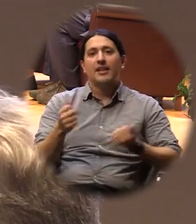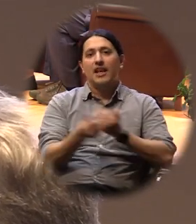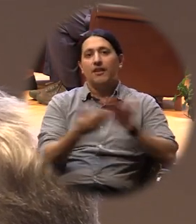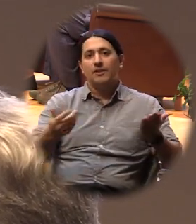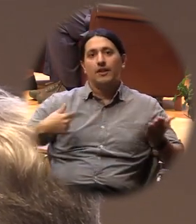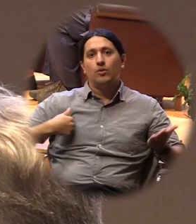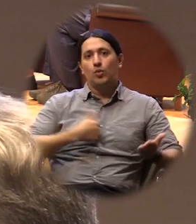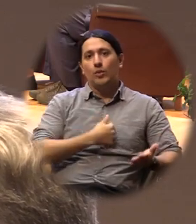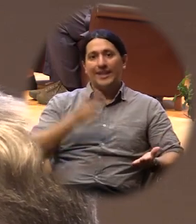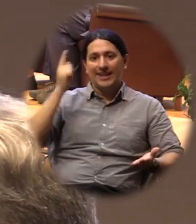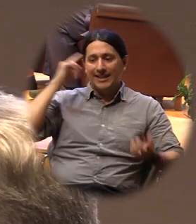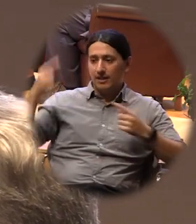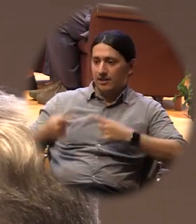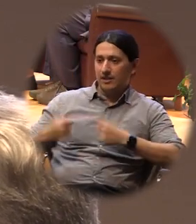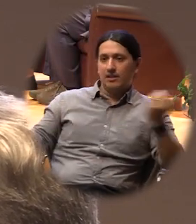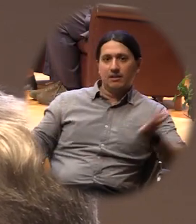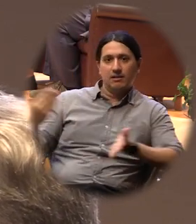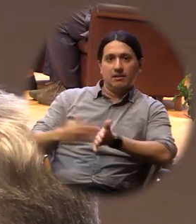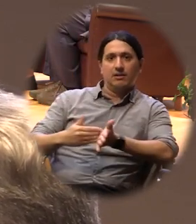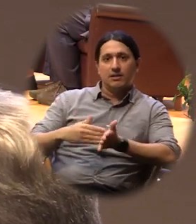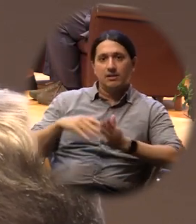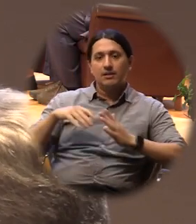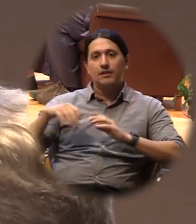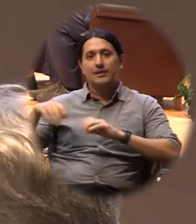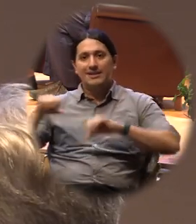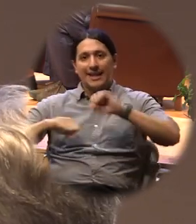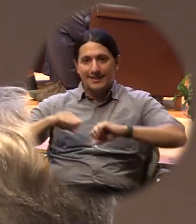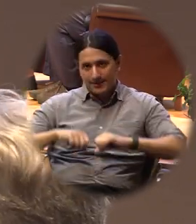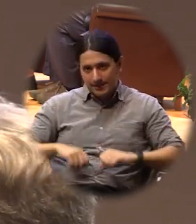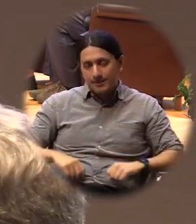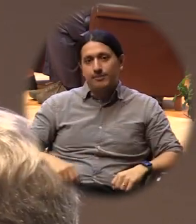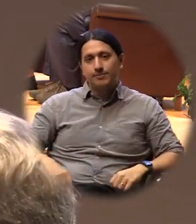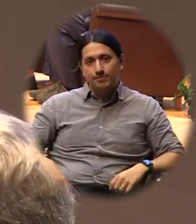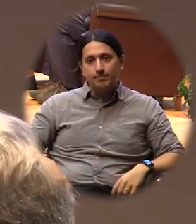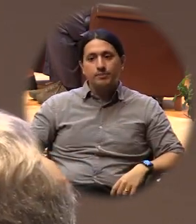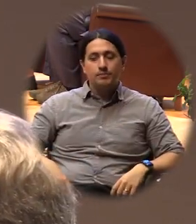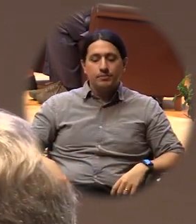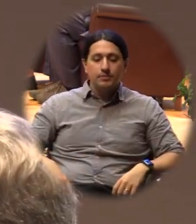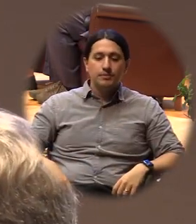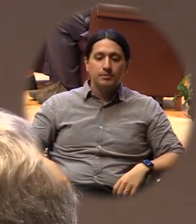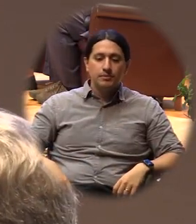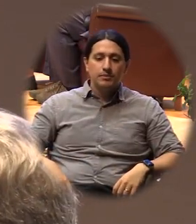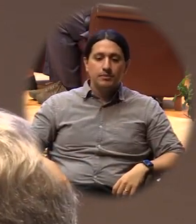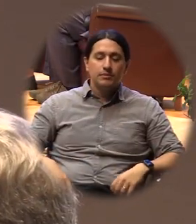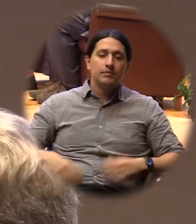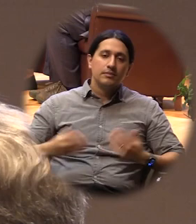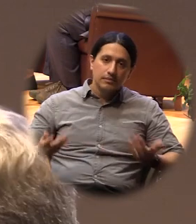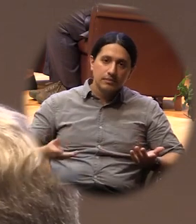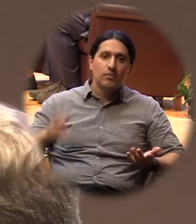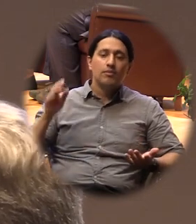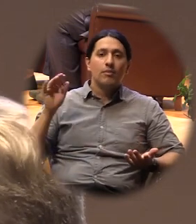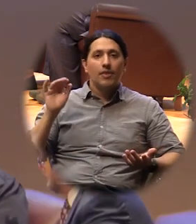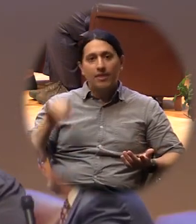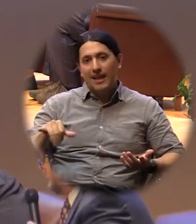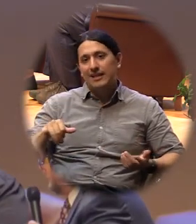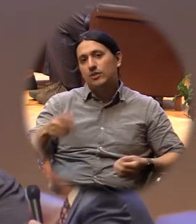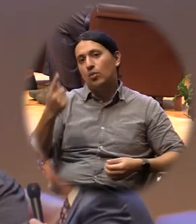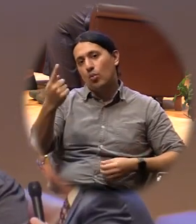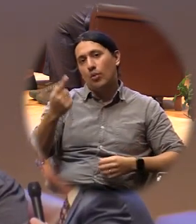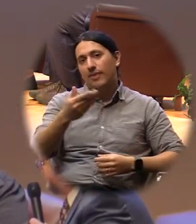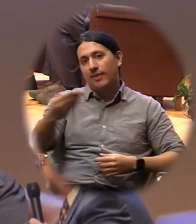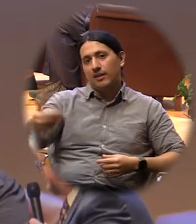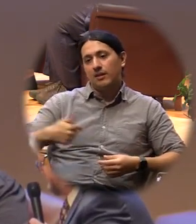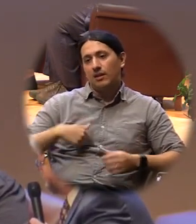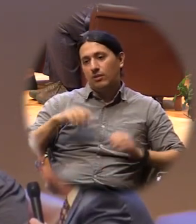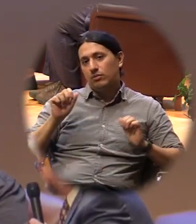large by most people. So that's what I think is an aspiration.